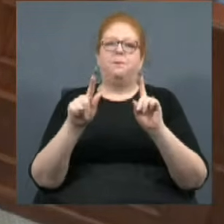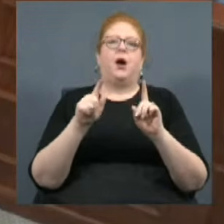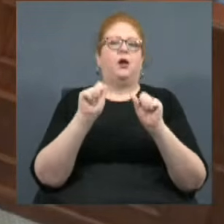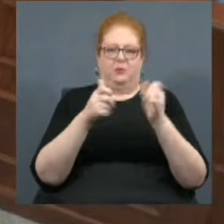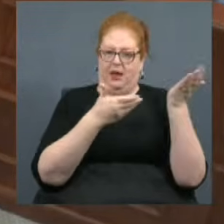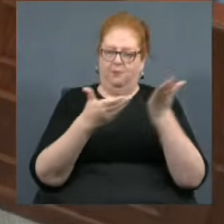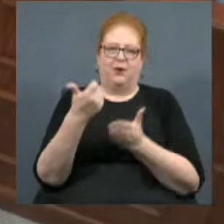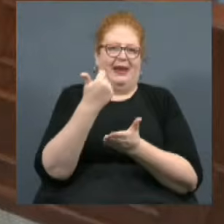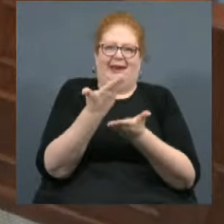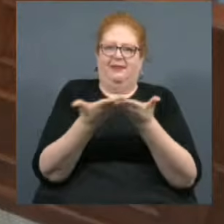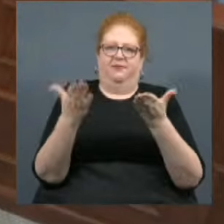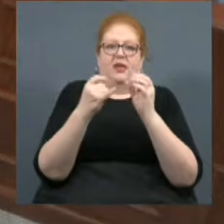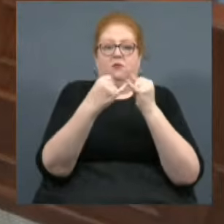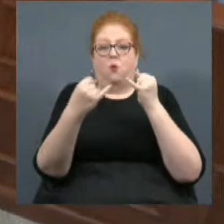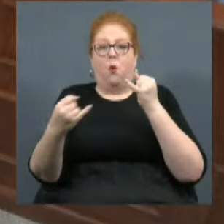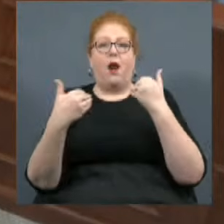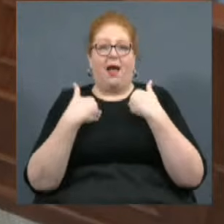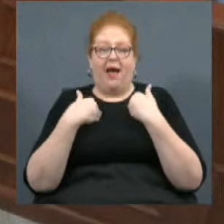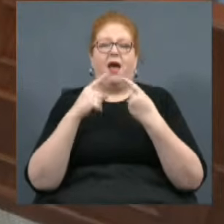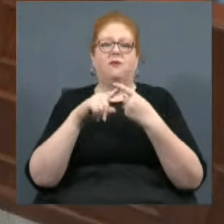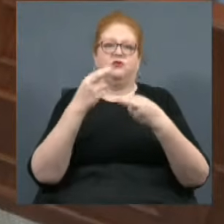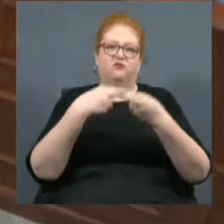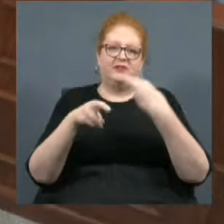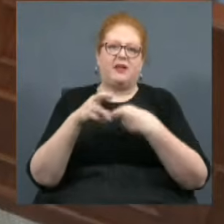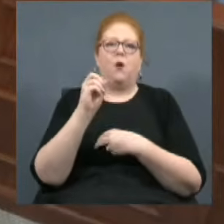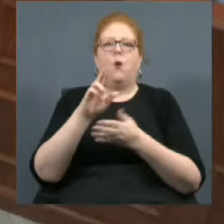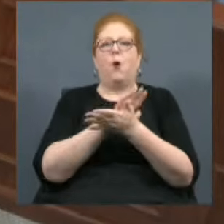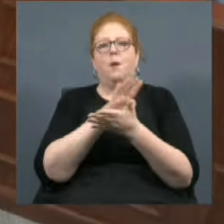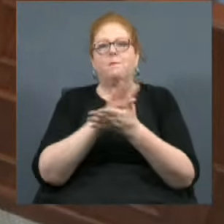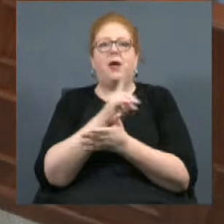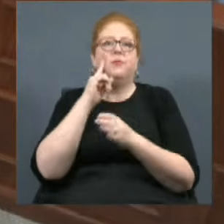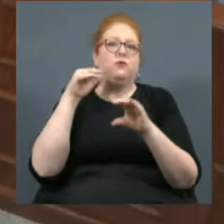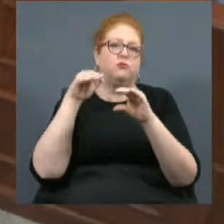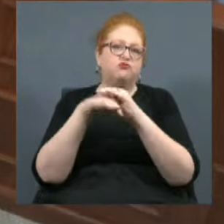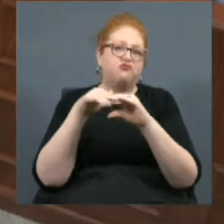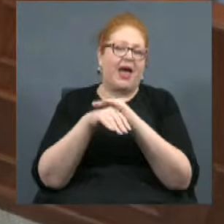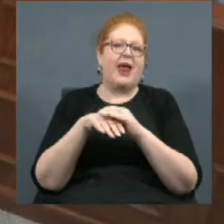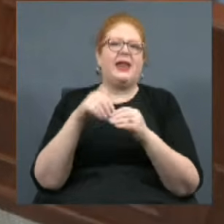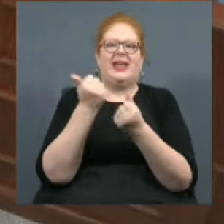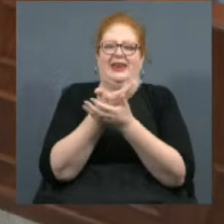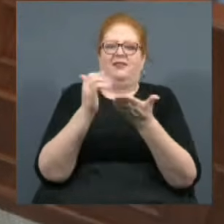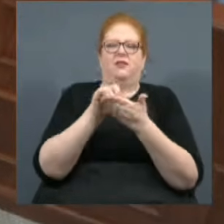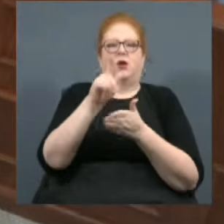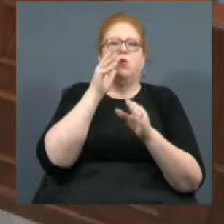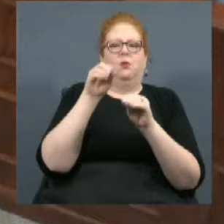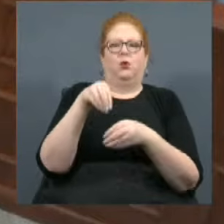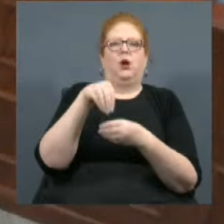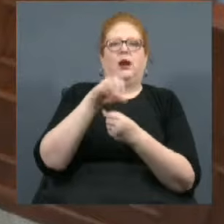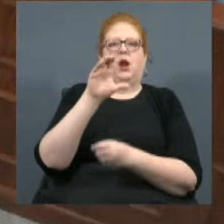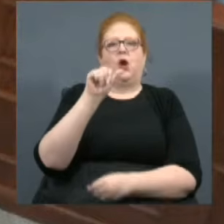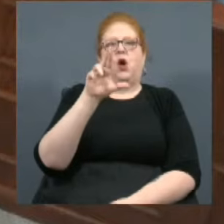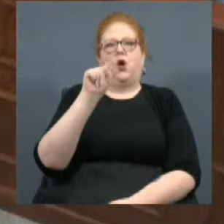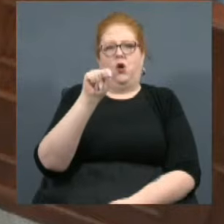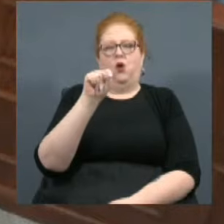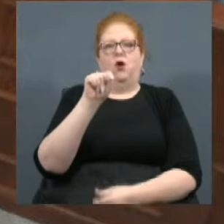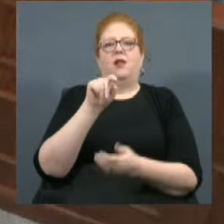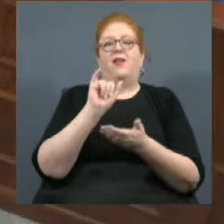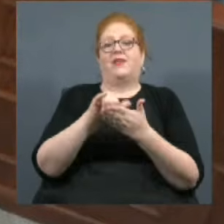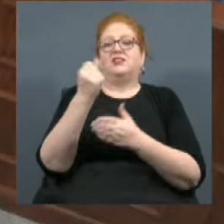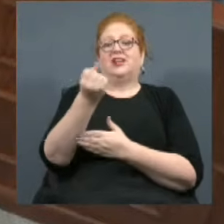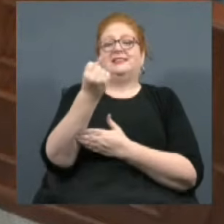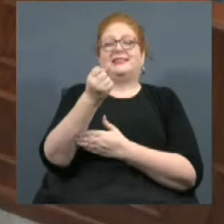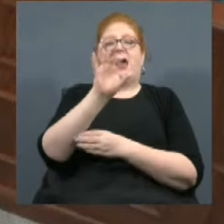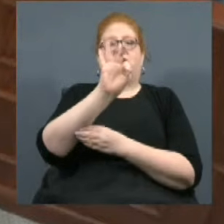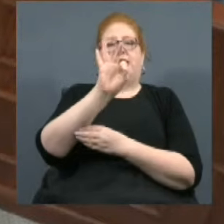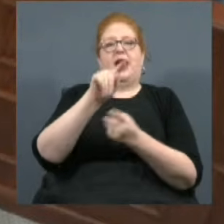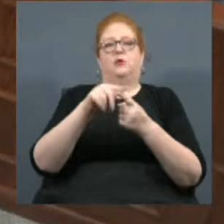shredded, things you would normally put in a cart. It's from 9 to 12, and we can make people